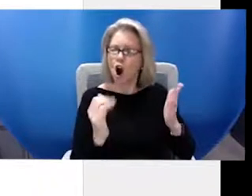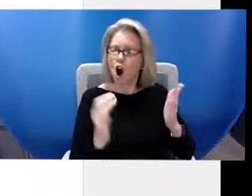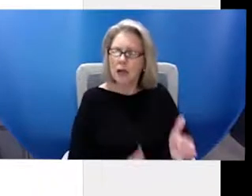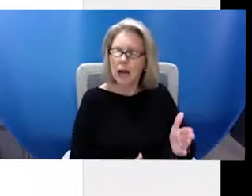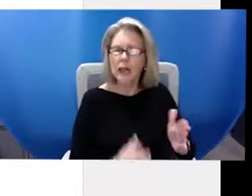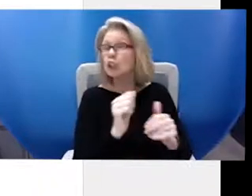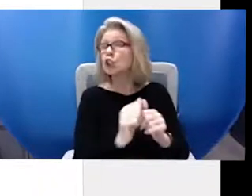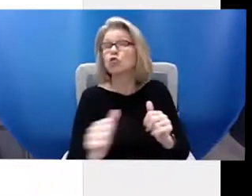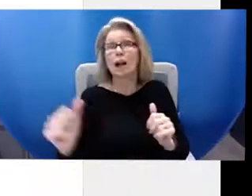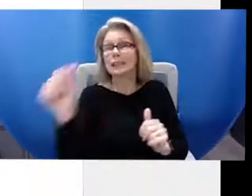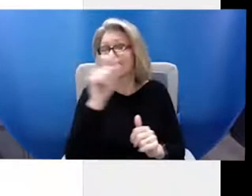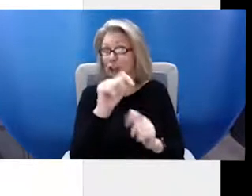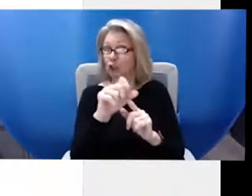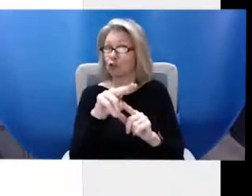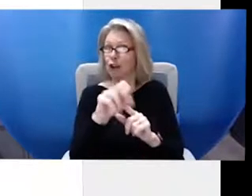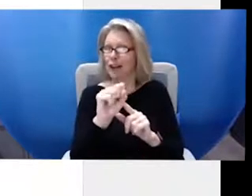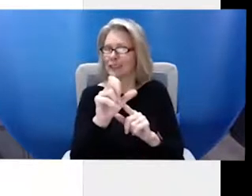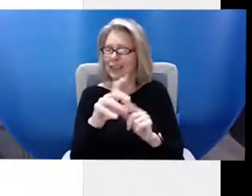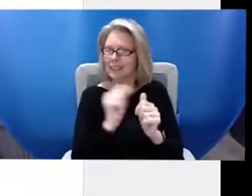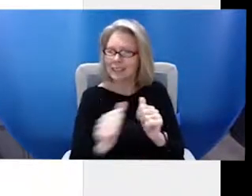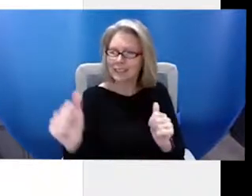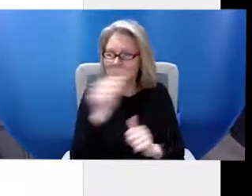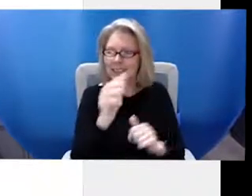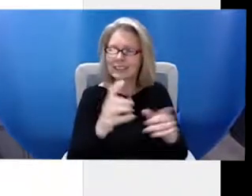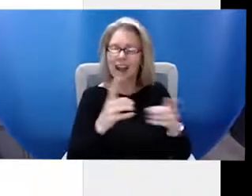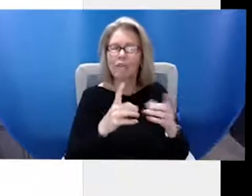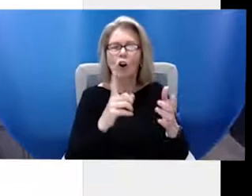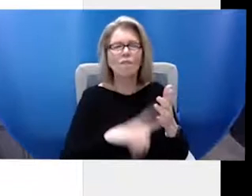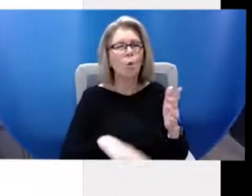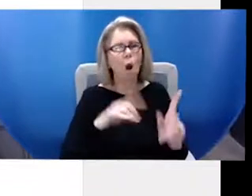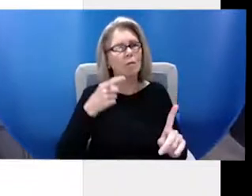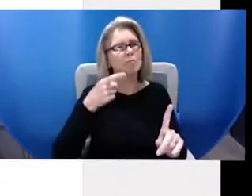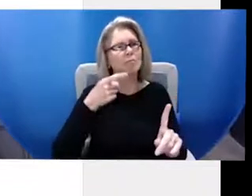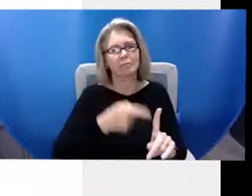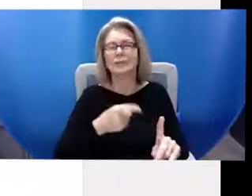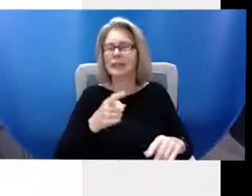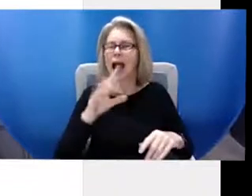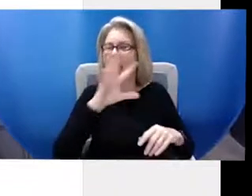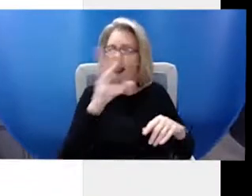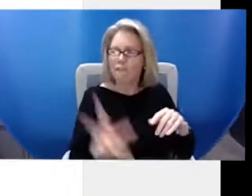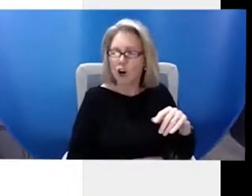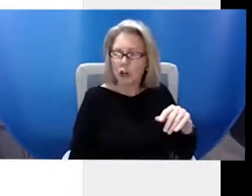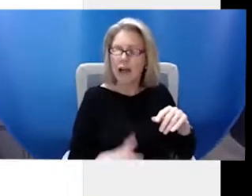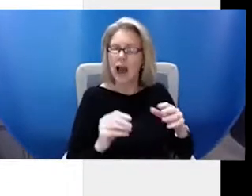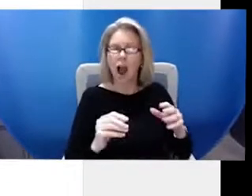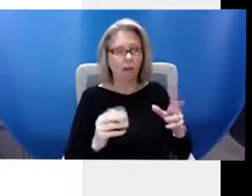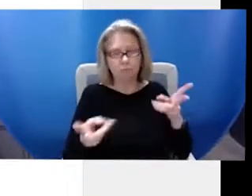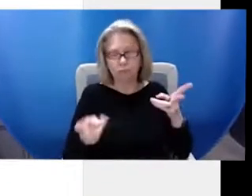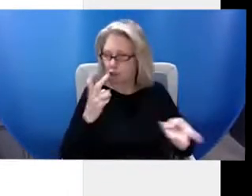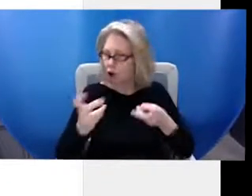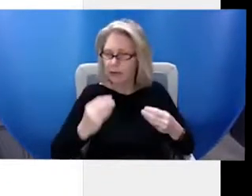is the artist whose sensibility transcends or goes beyond the pre-saved definitions of what constitutes art from Africa. They